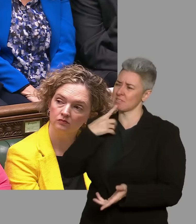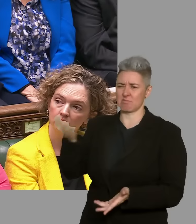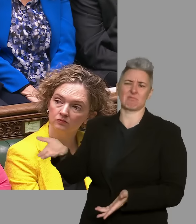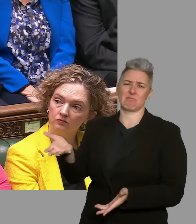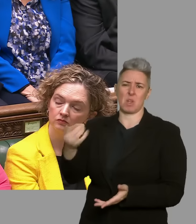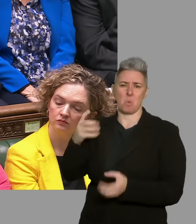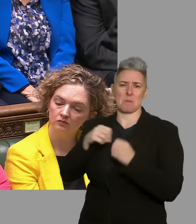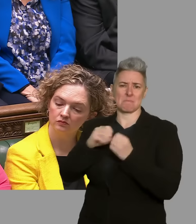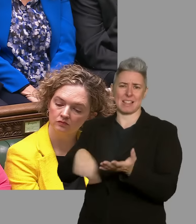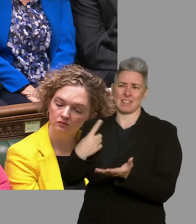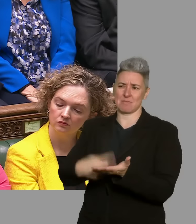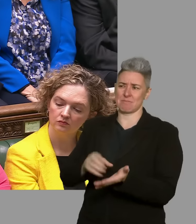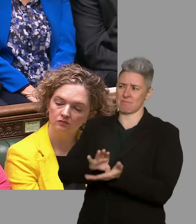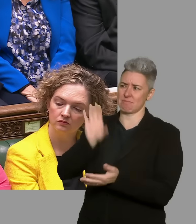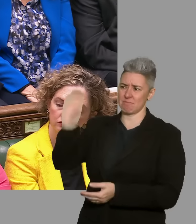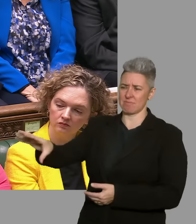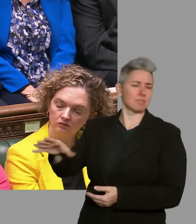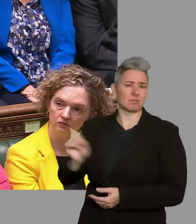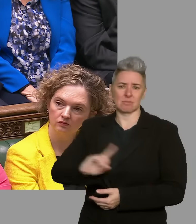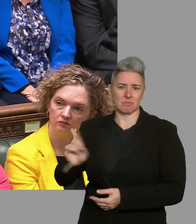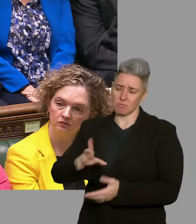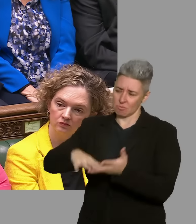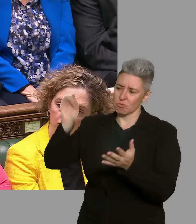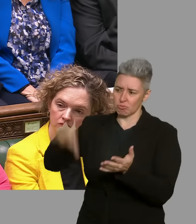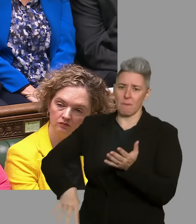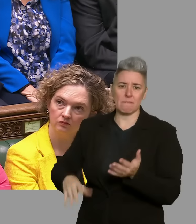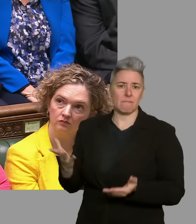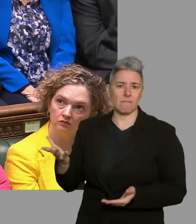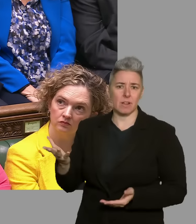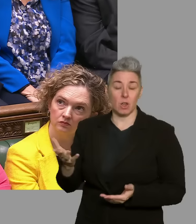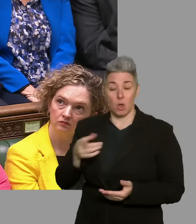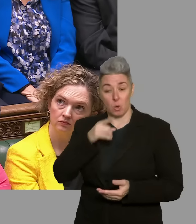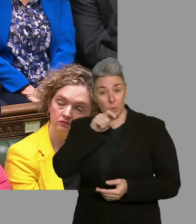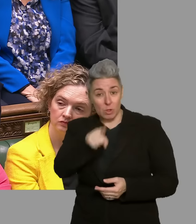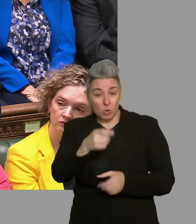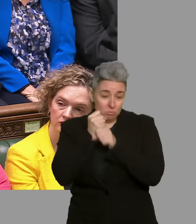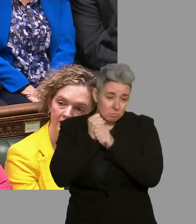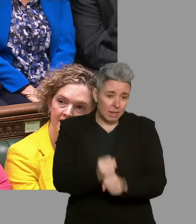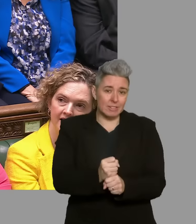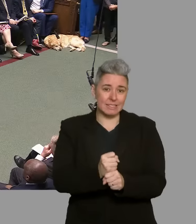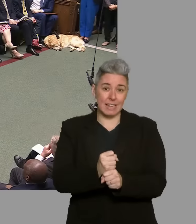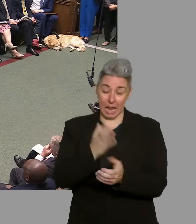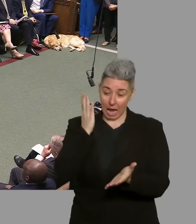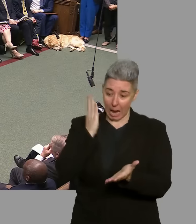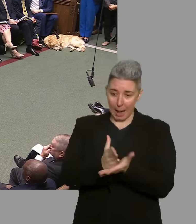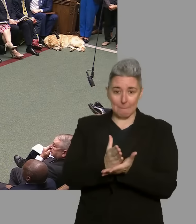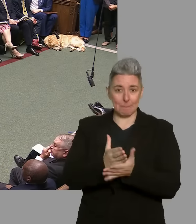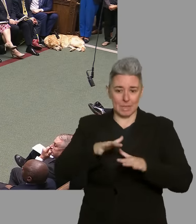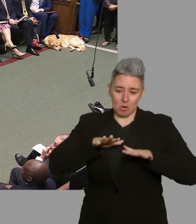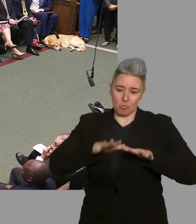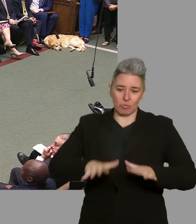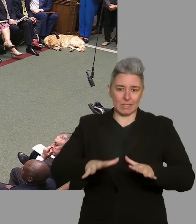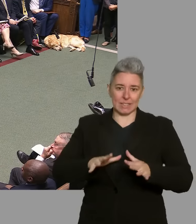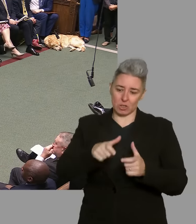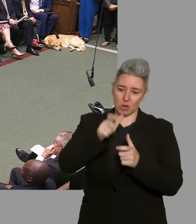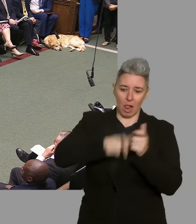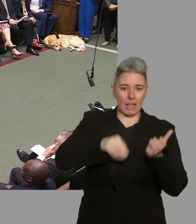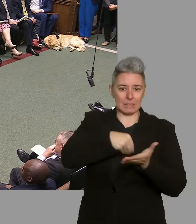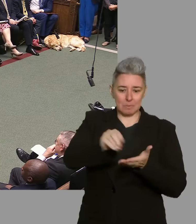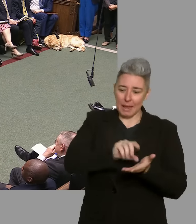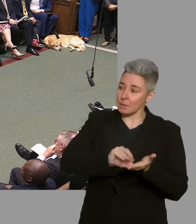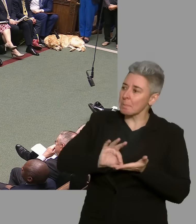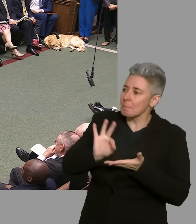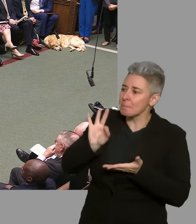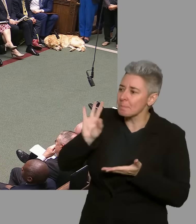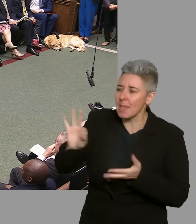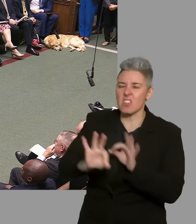President Trump will not get a single penny from British licence fee payers? Yeah. Let